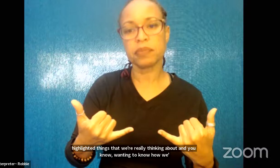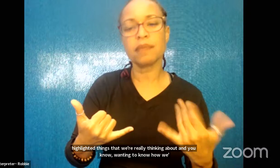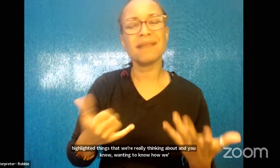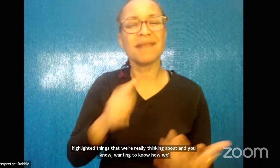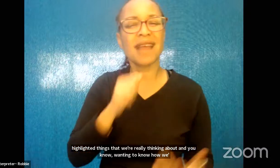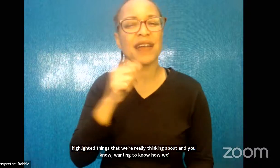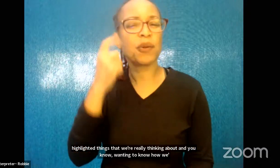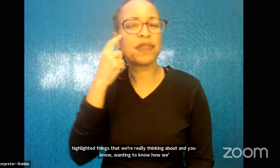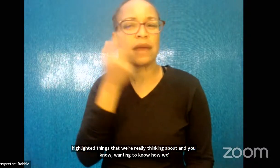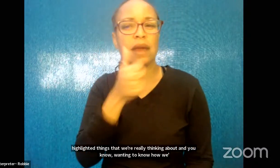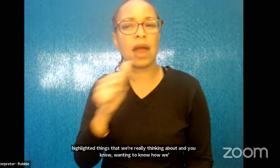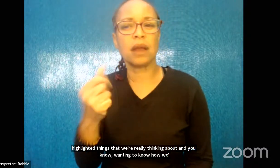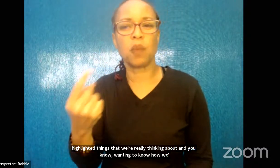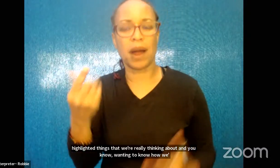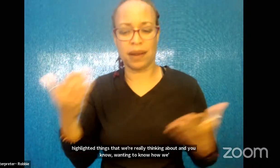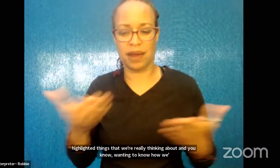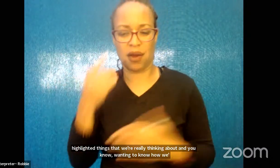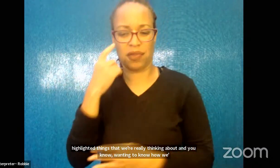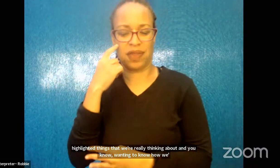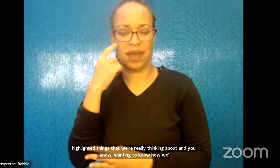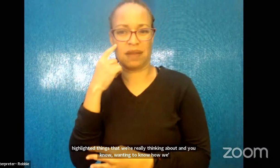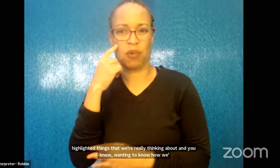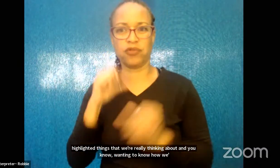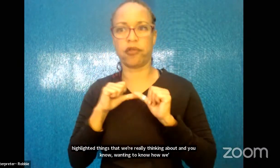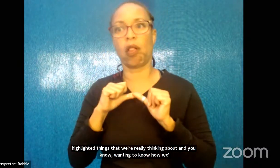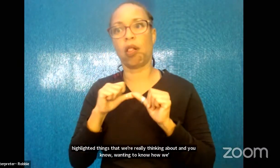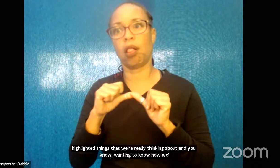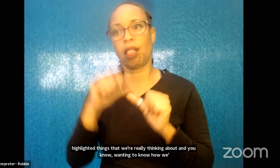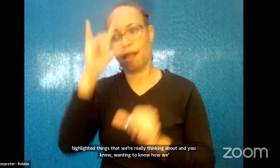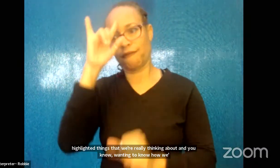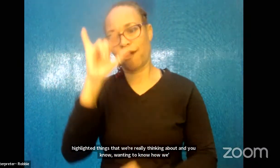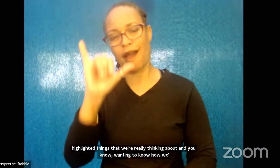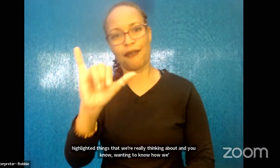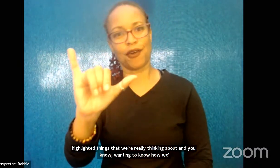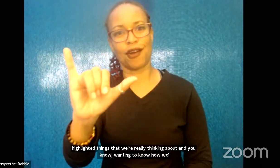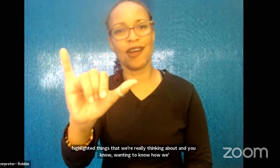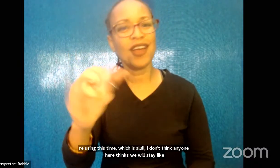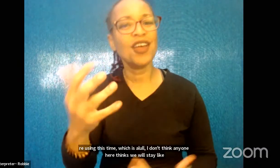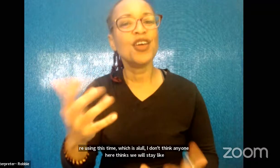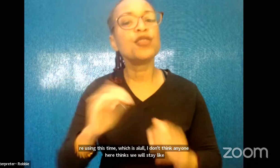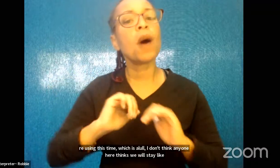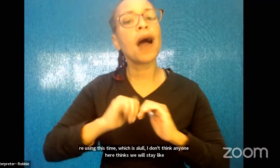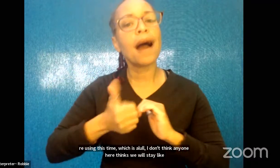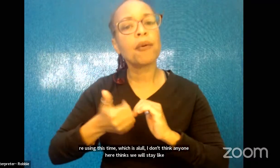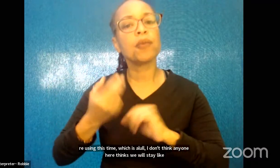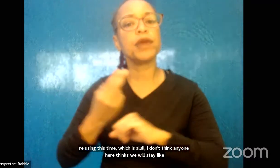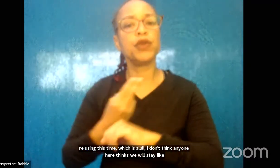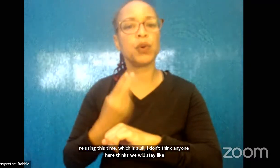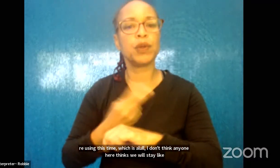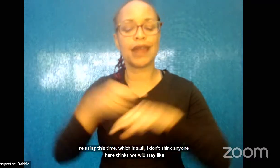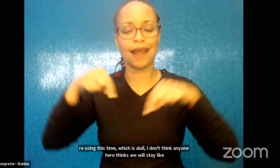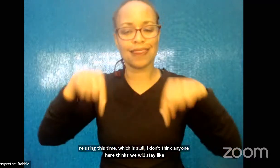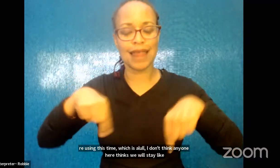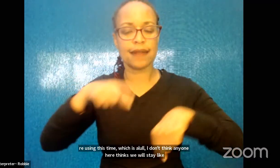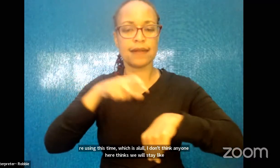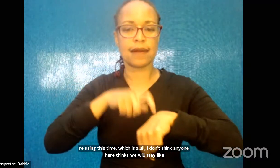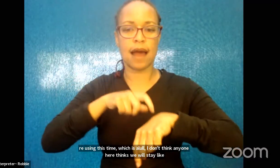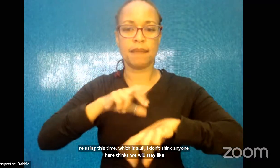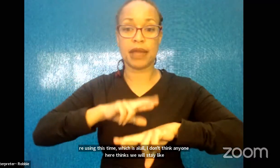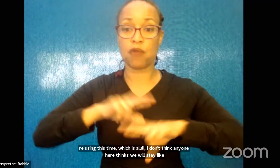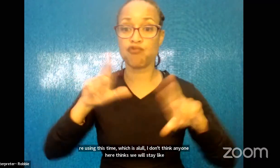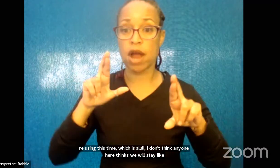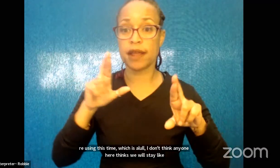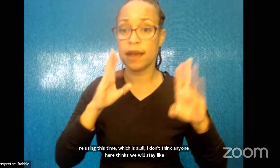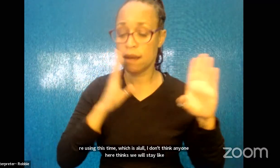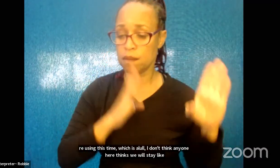think anyone here thinks we'll stay like this forever. And so how are we using this time, I think, to gear up, to prepare,